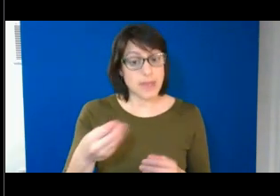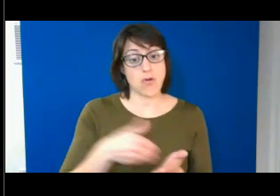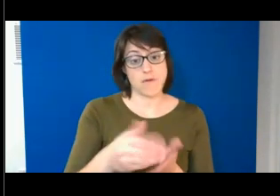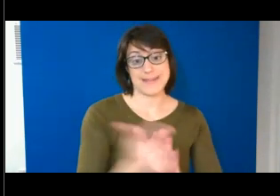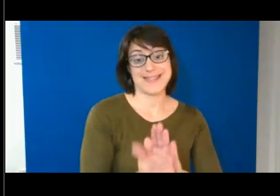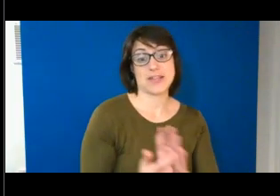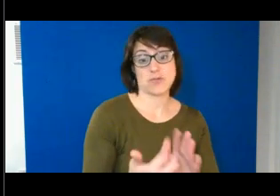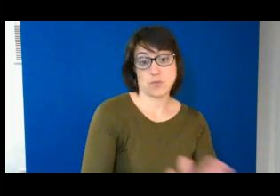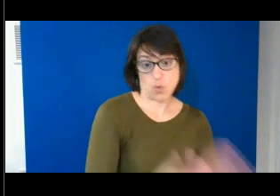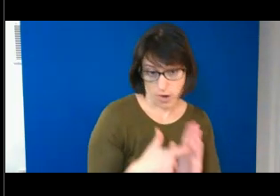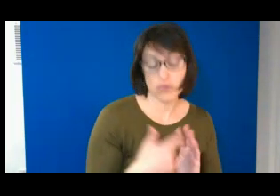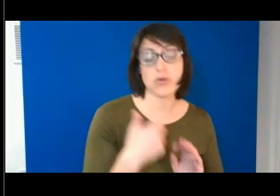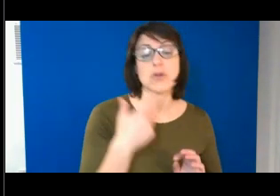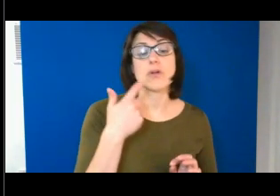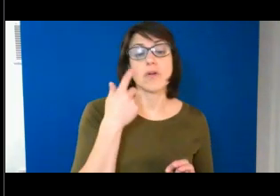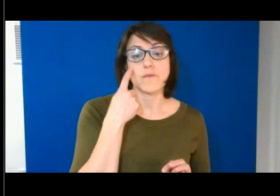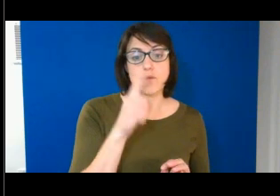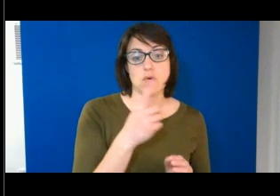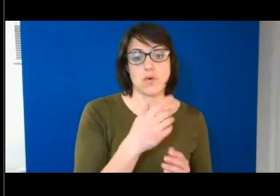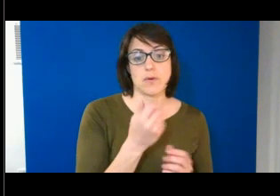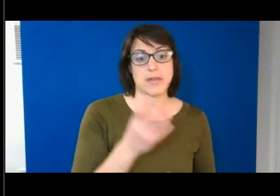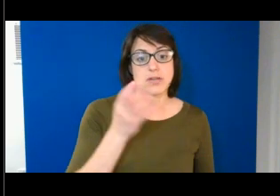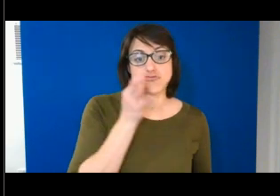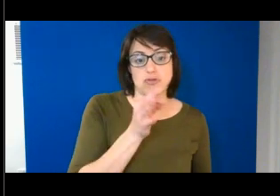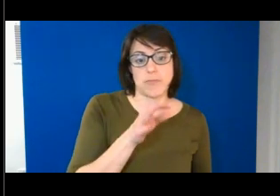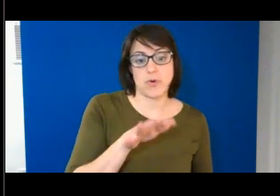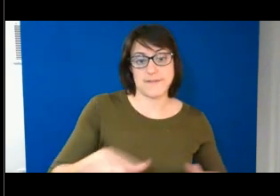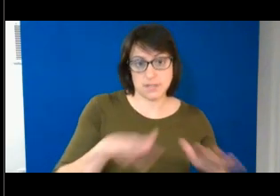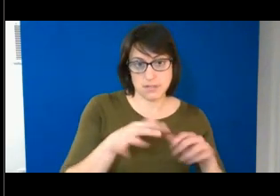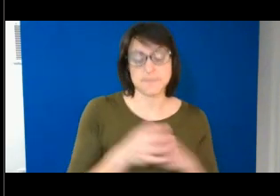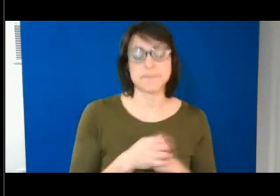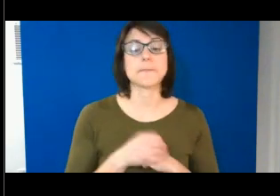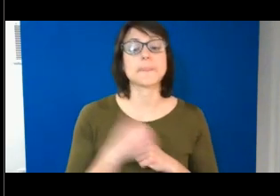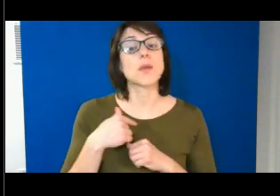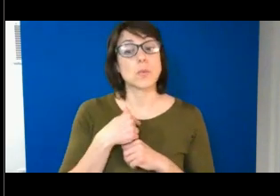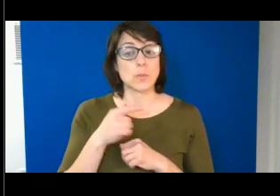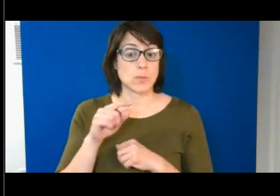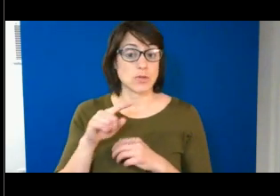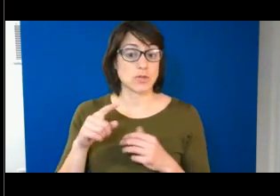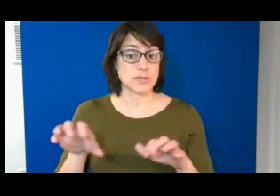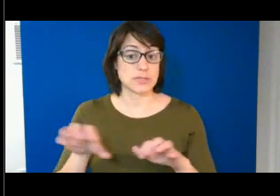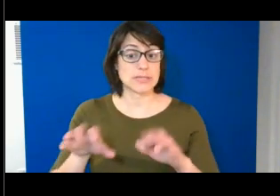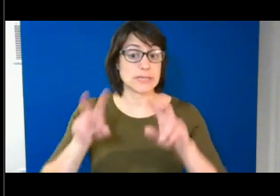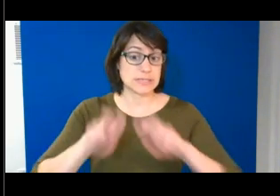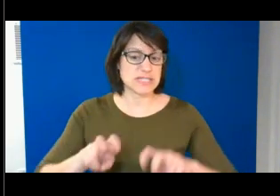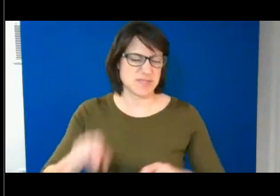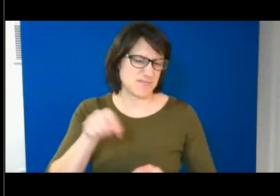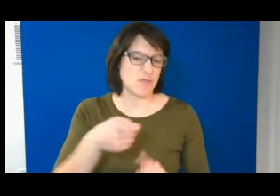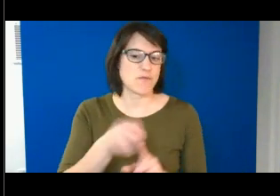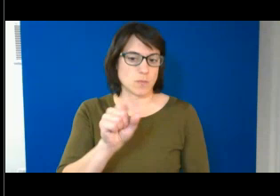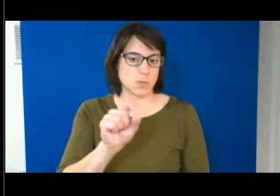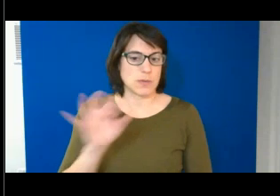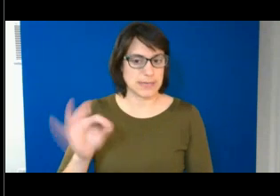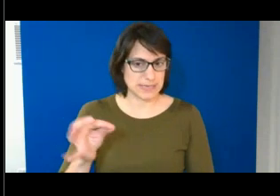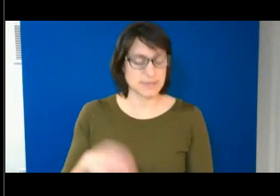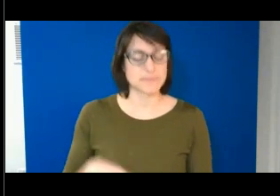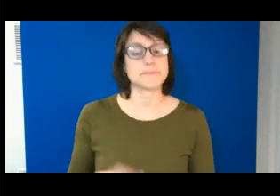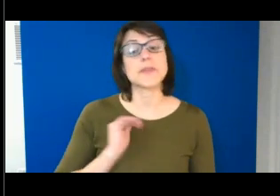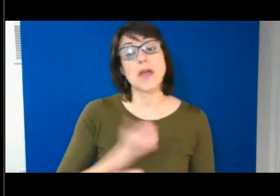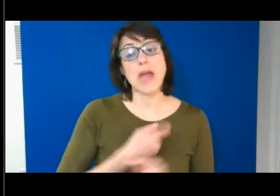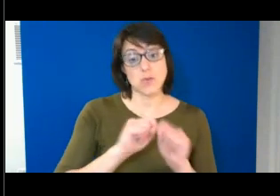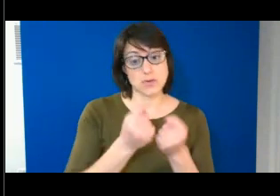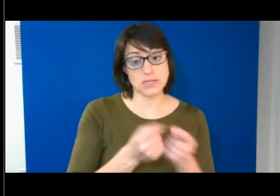And so as we first began, we did an assessment. This assessment is from 2019, and our team went out